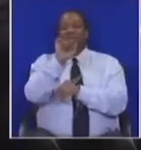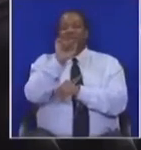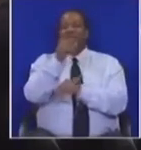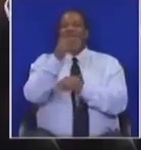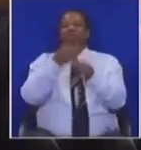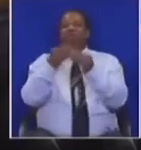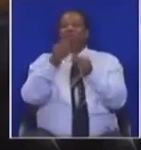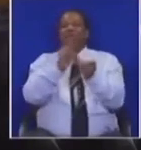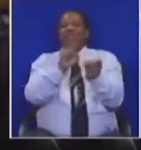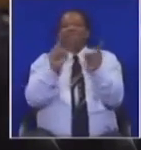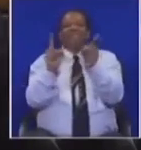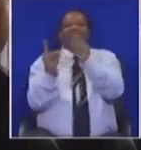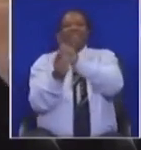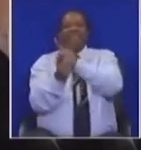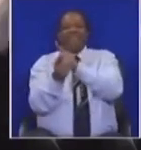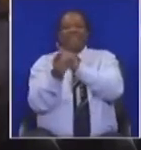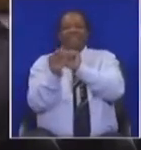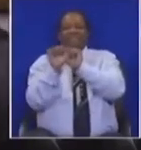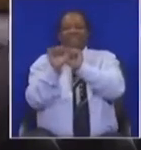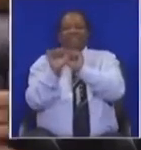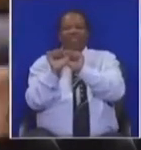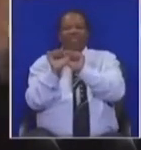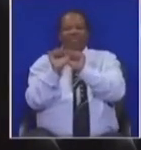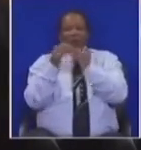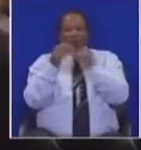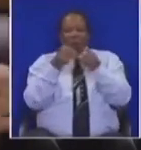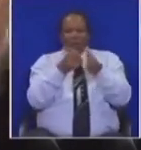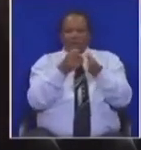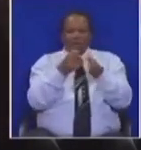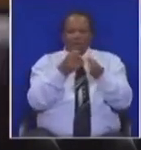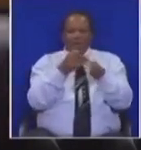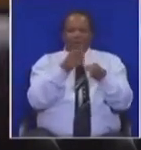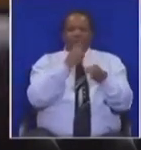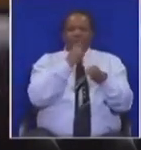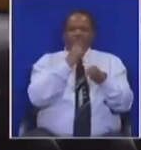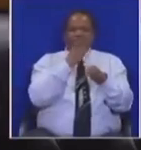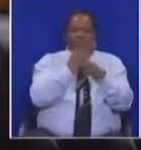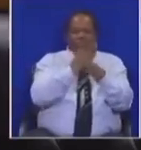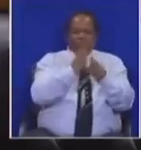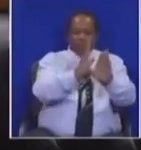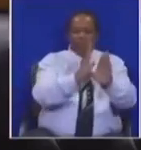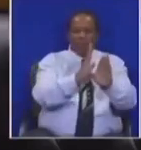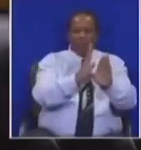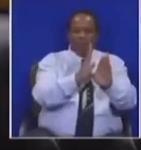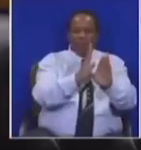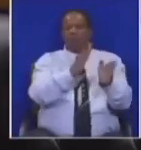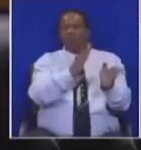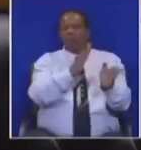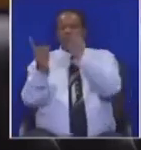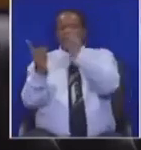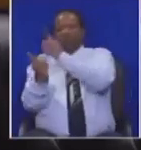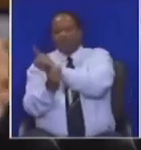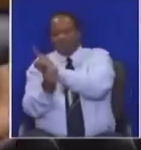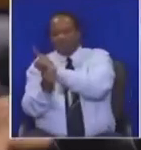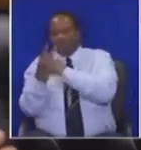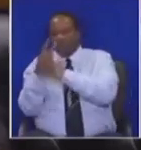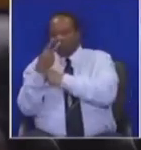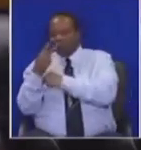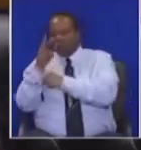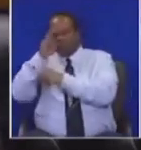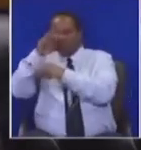operating, deal with it in such a way that they are able to address the needs of the country for all